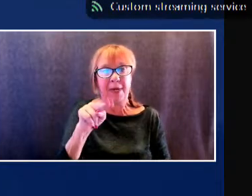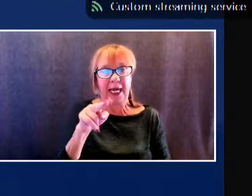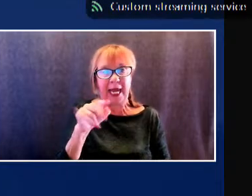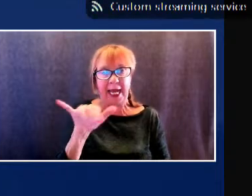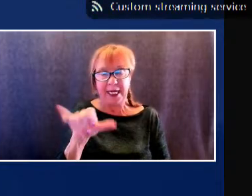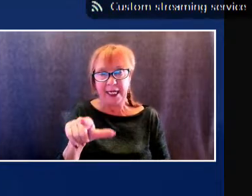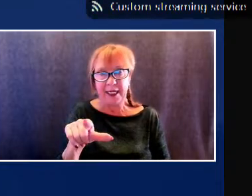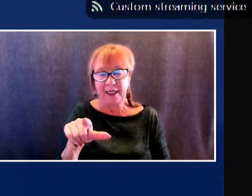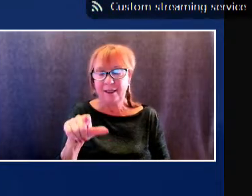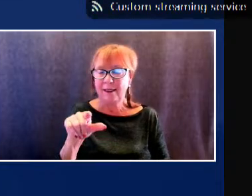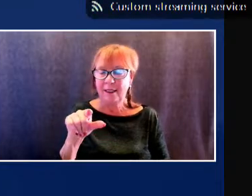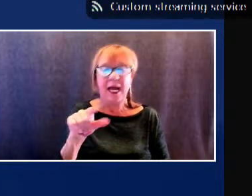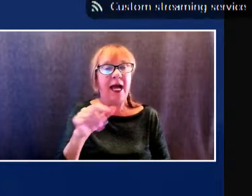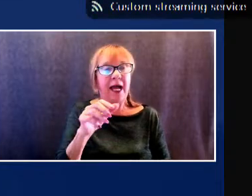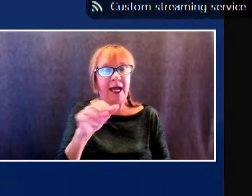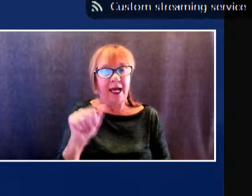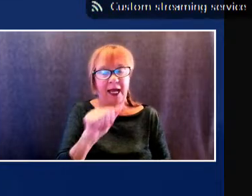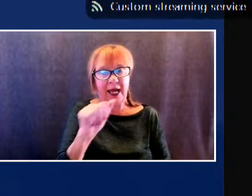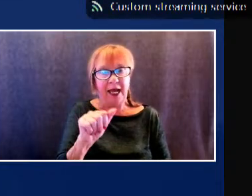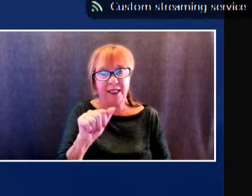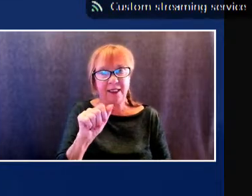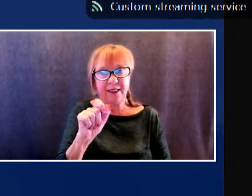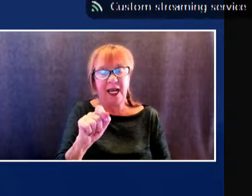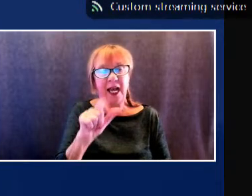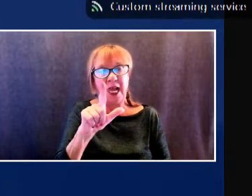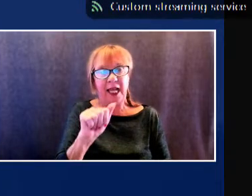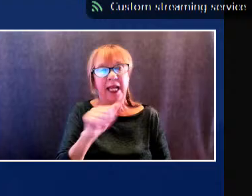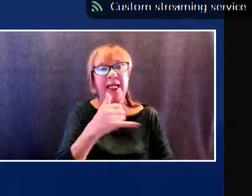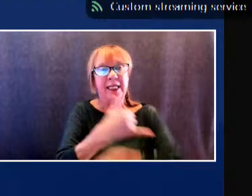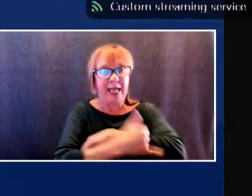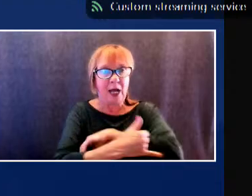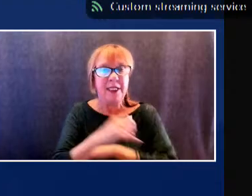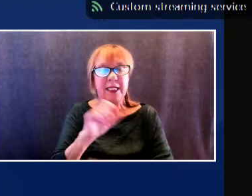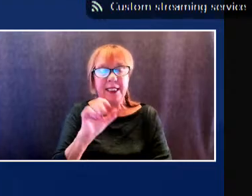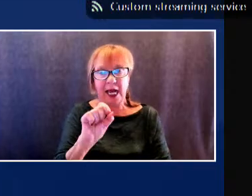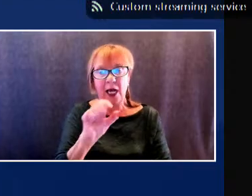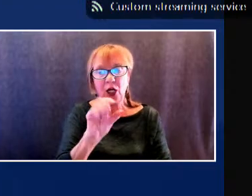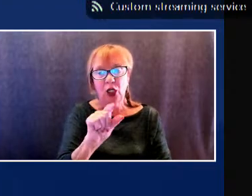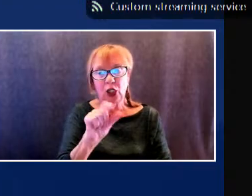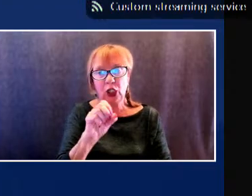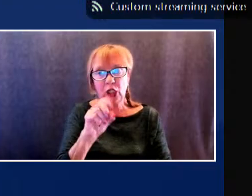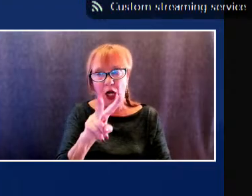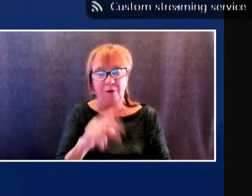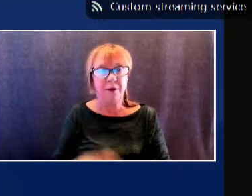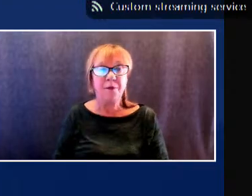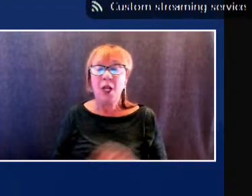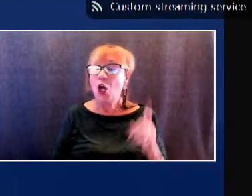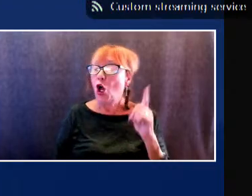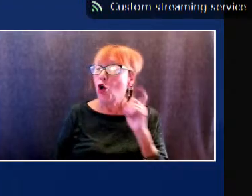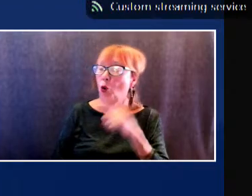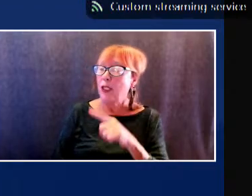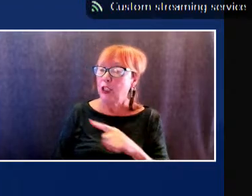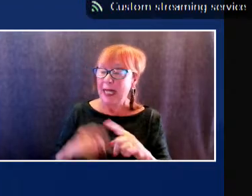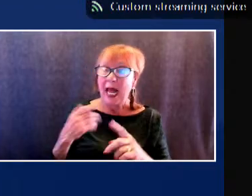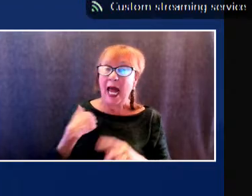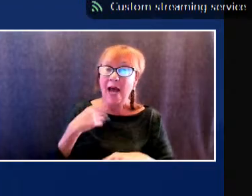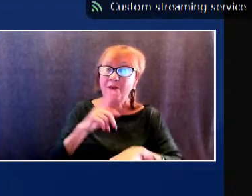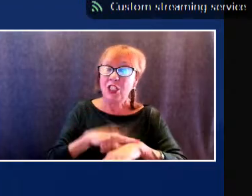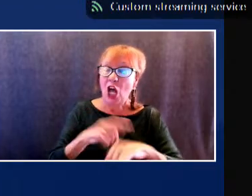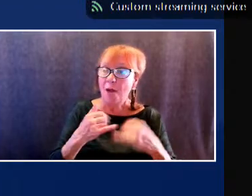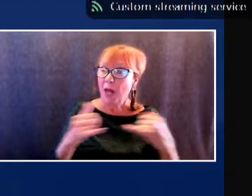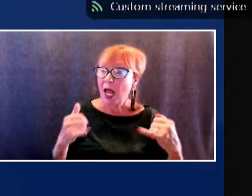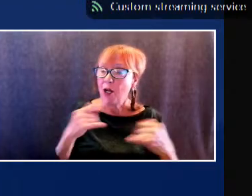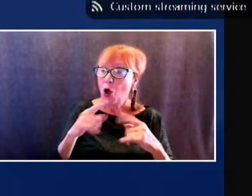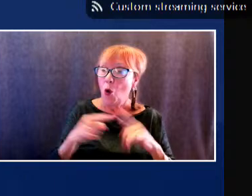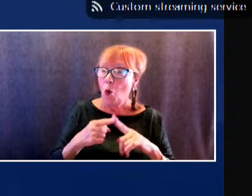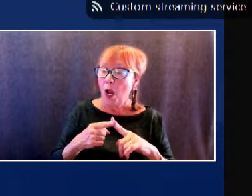Thank you both. And this question is for Public Works. Is there a timeline for when Public Works will be fixing the roads,